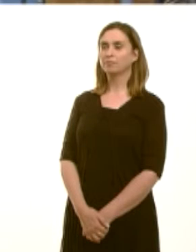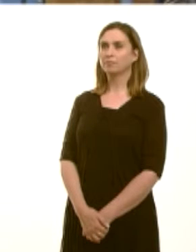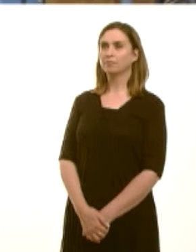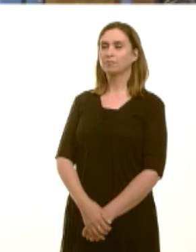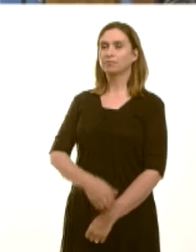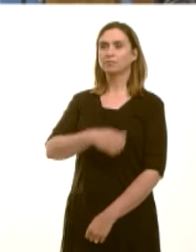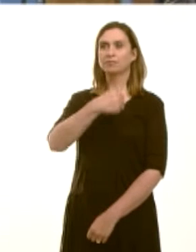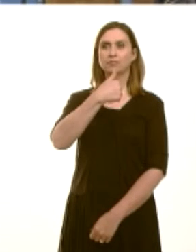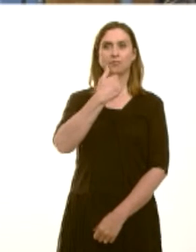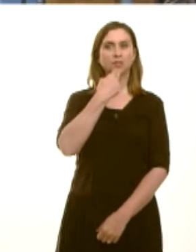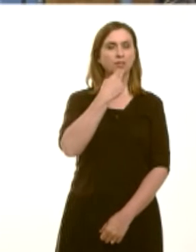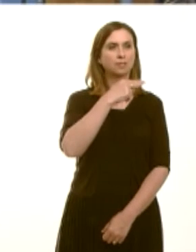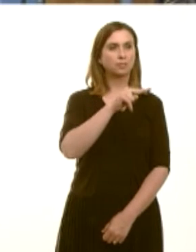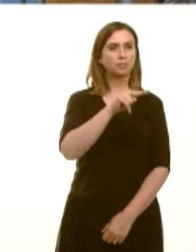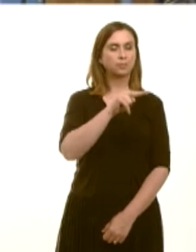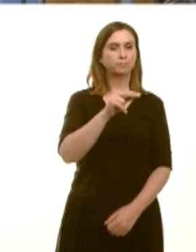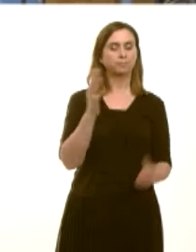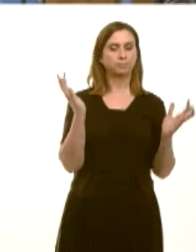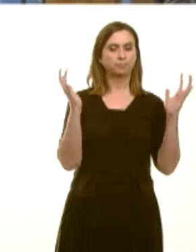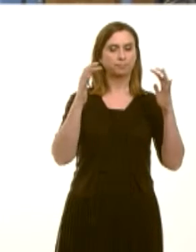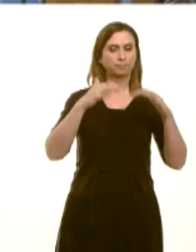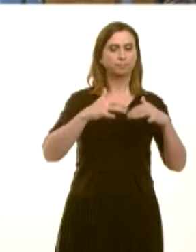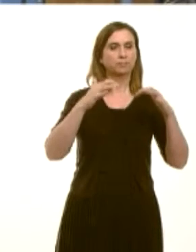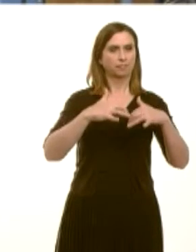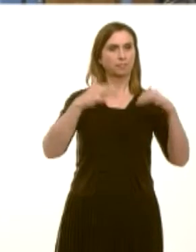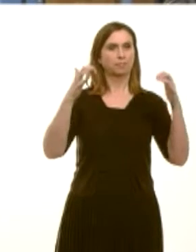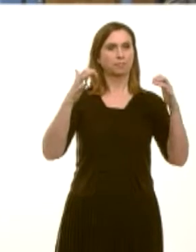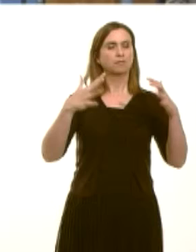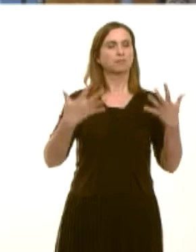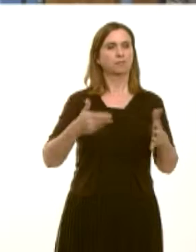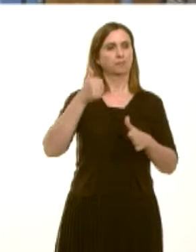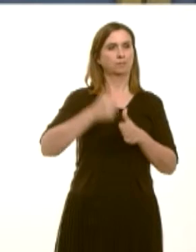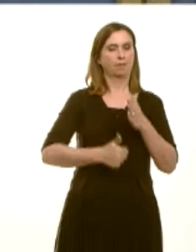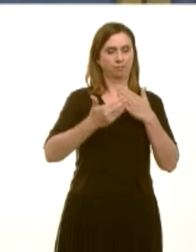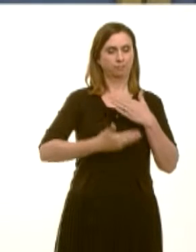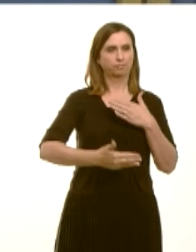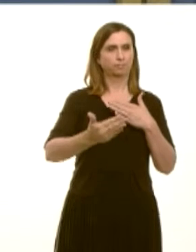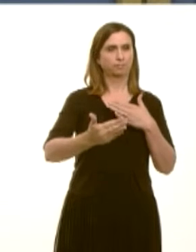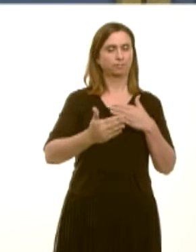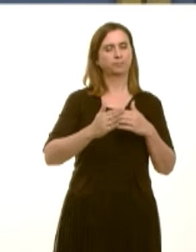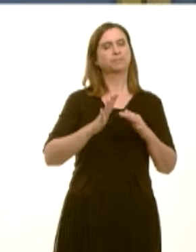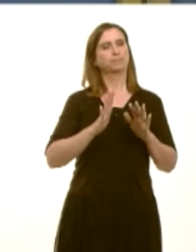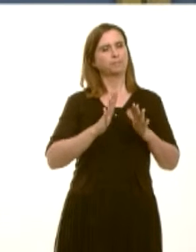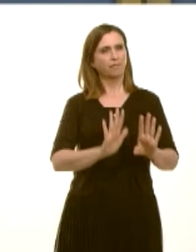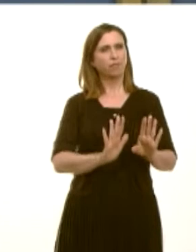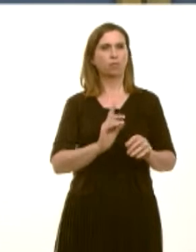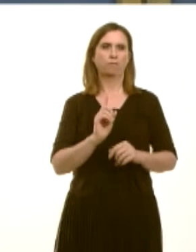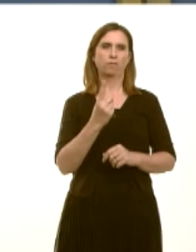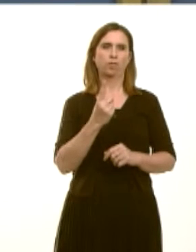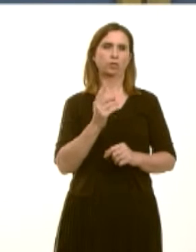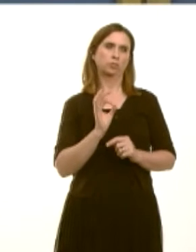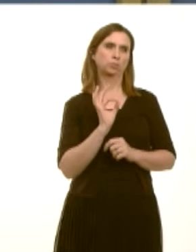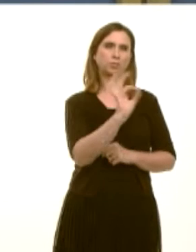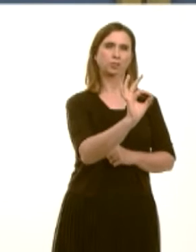Good afternoon. National Assembly for Wales is now in session. And before I call the first question, I'm sure that all